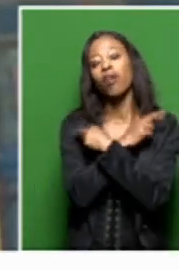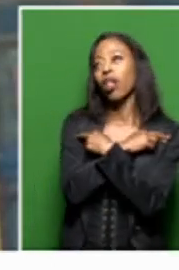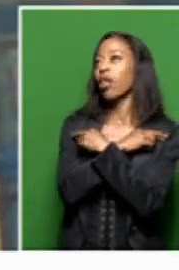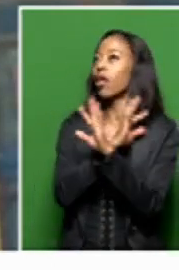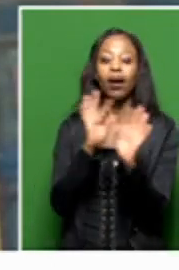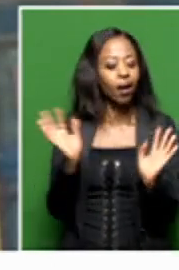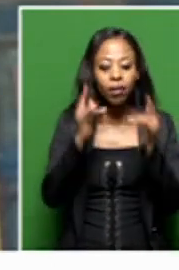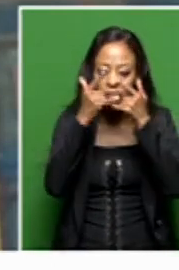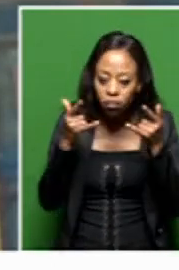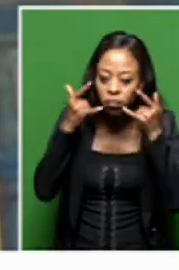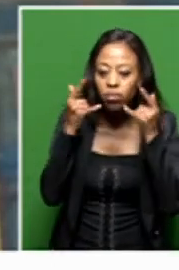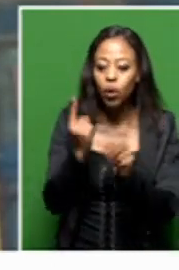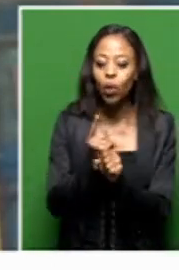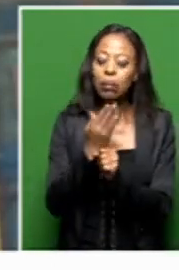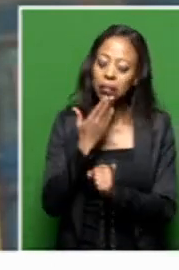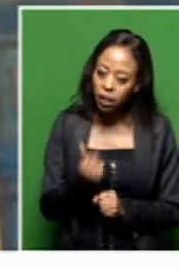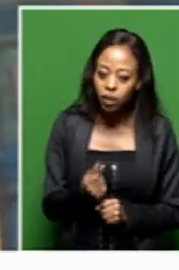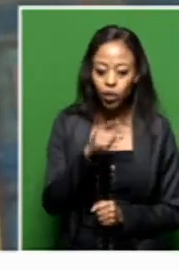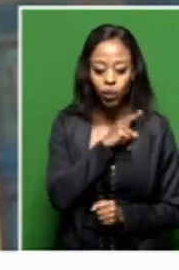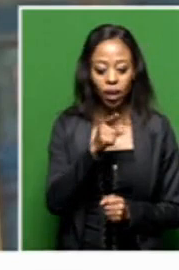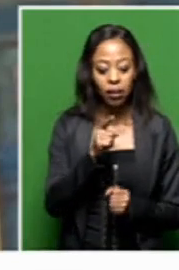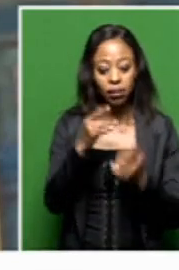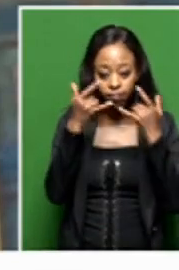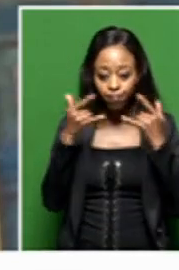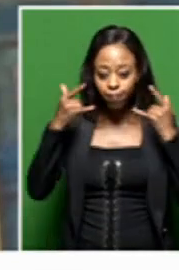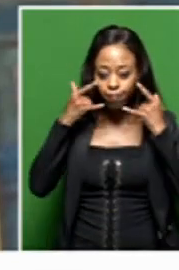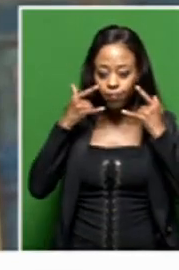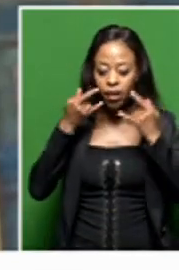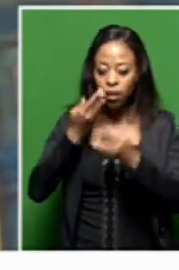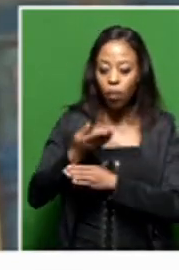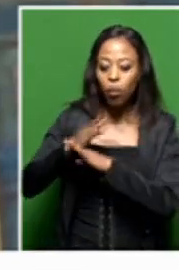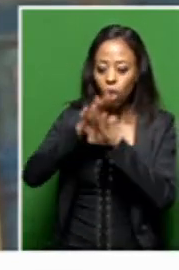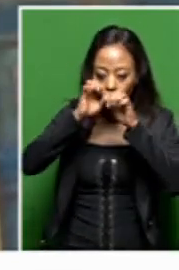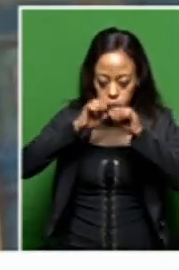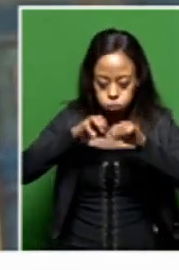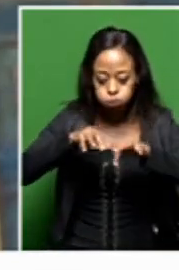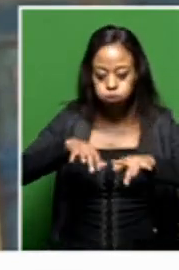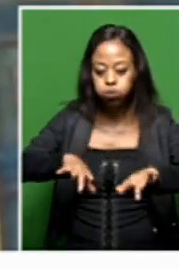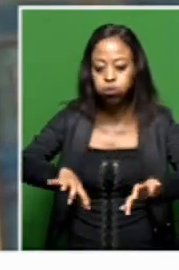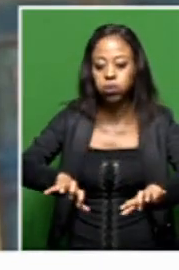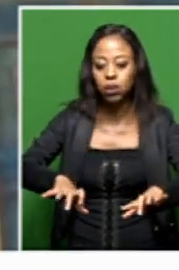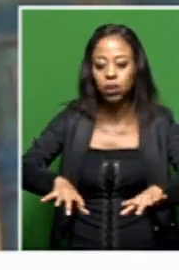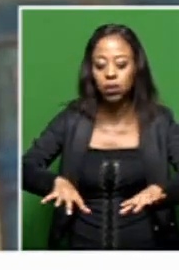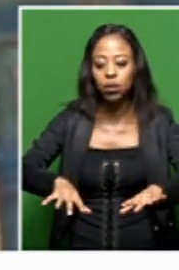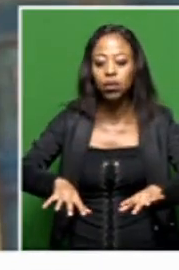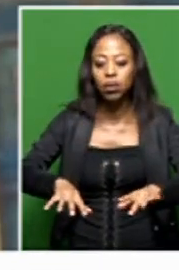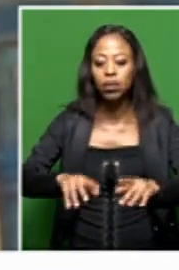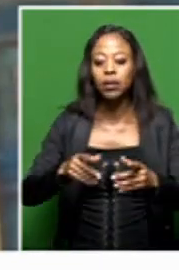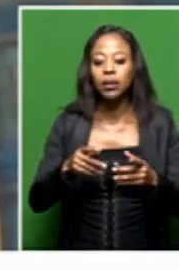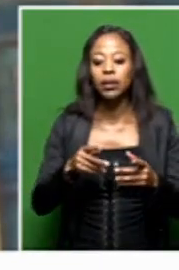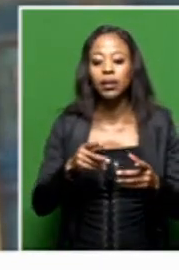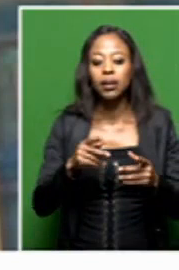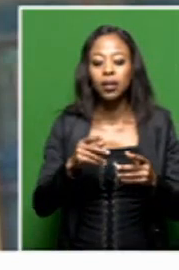mask. We know that that does prevent us from spreading the disease. Keep in ventilated areas, stay away from